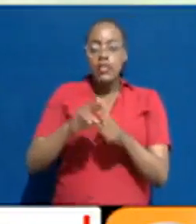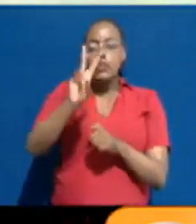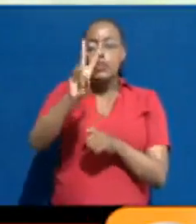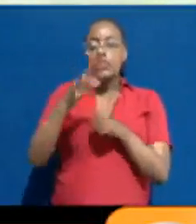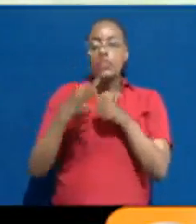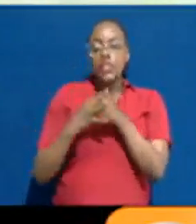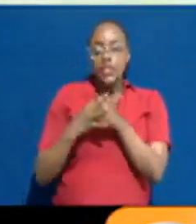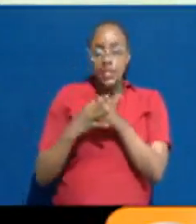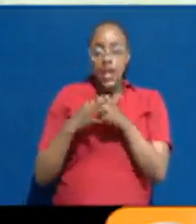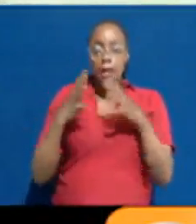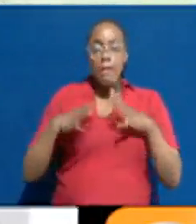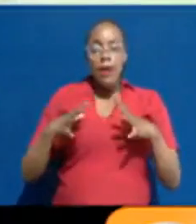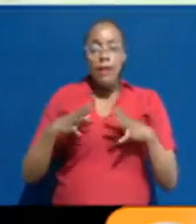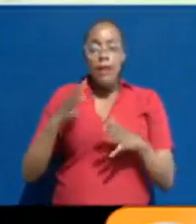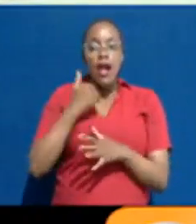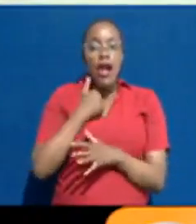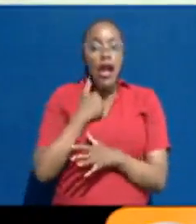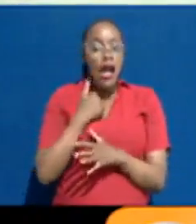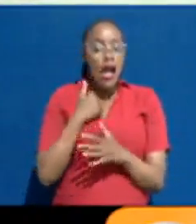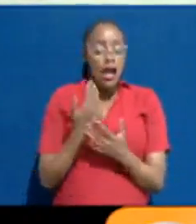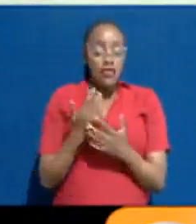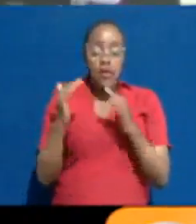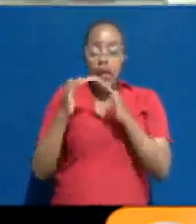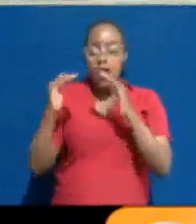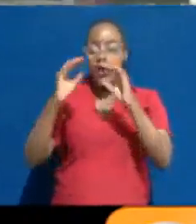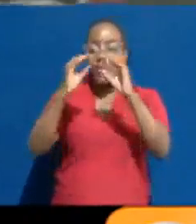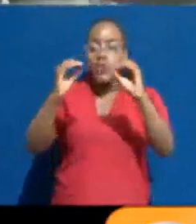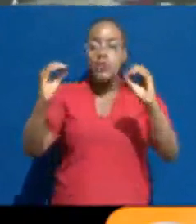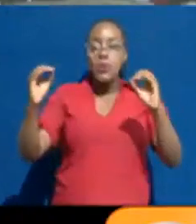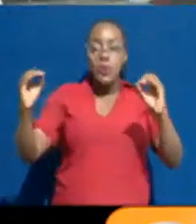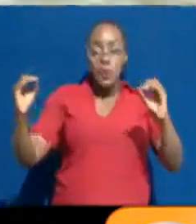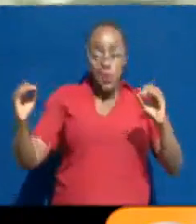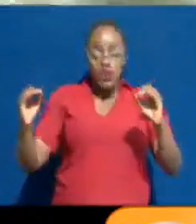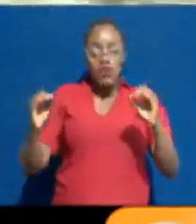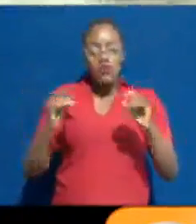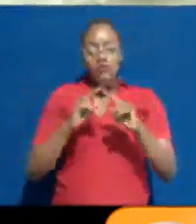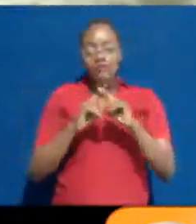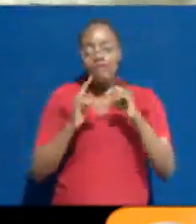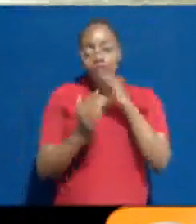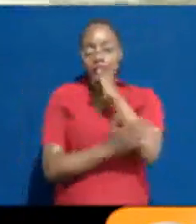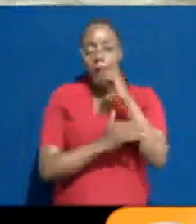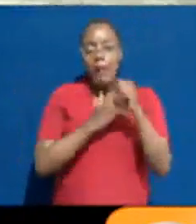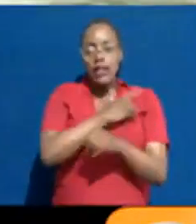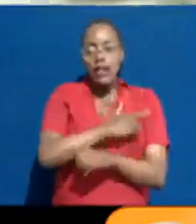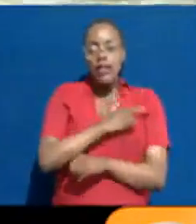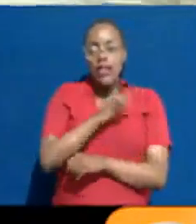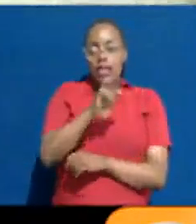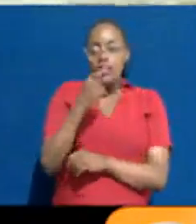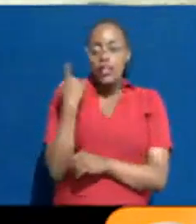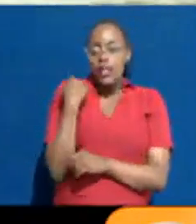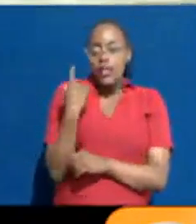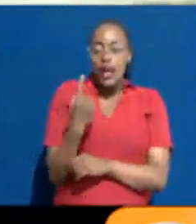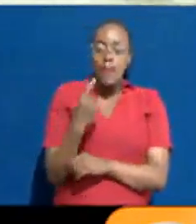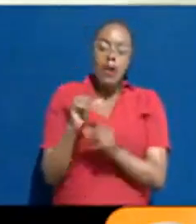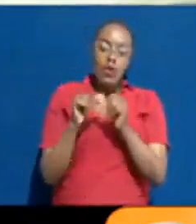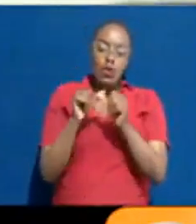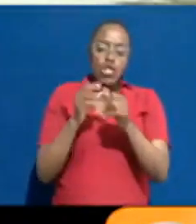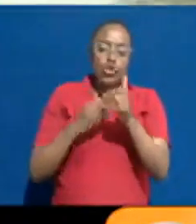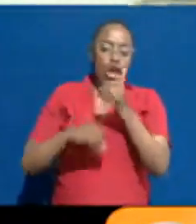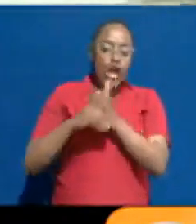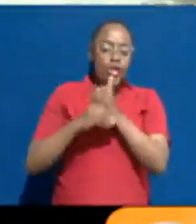24,928 have totally been displaced. And unfortunately, this figure seem to be growing by the